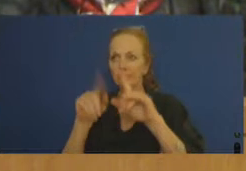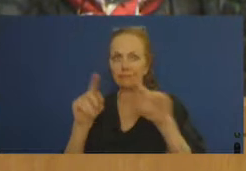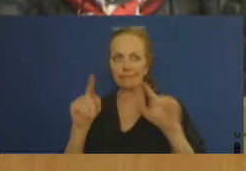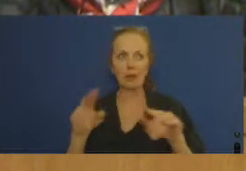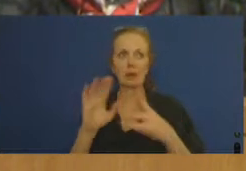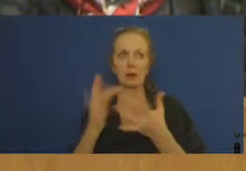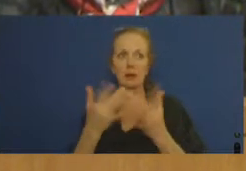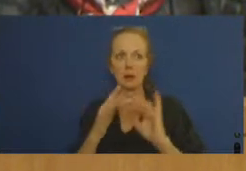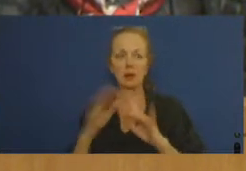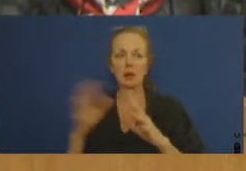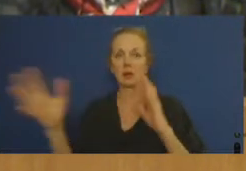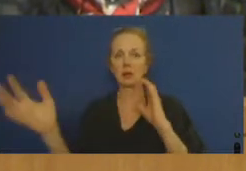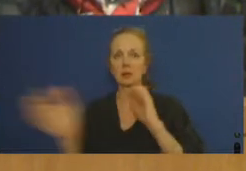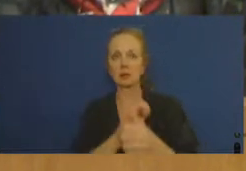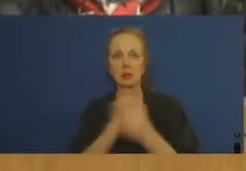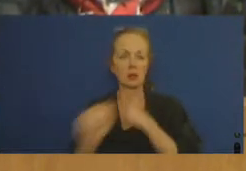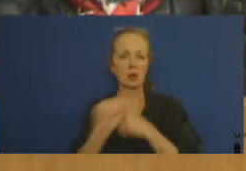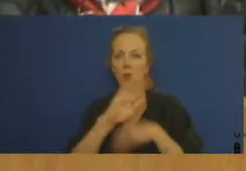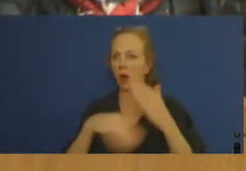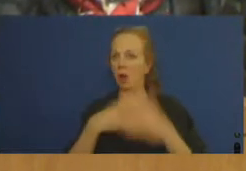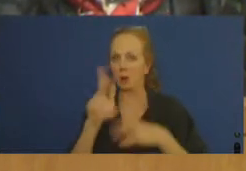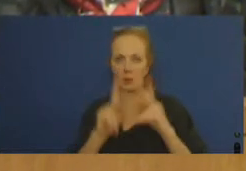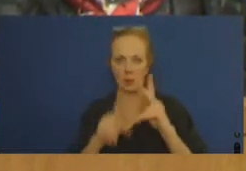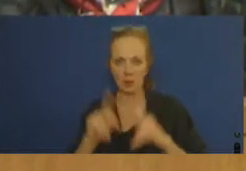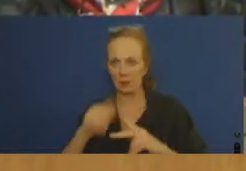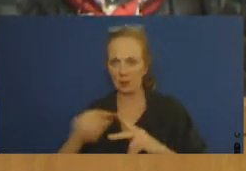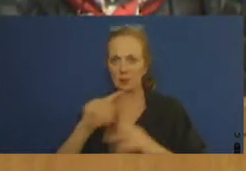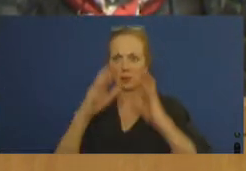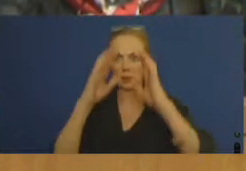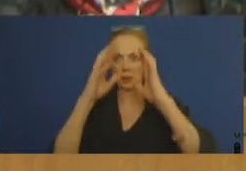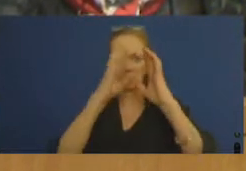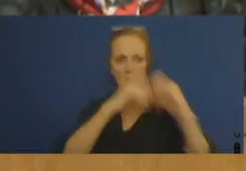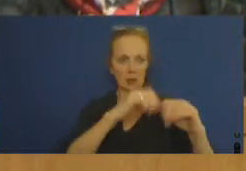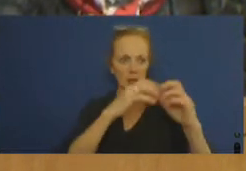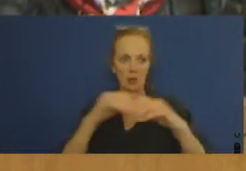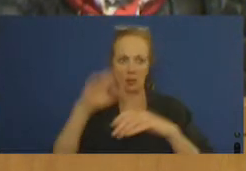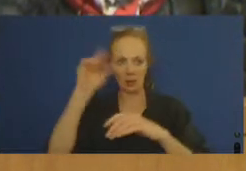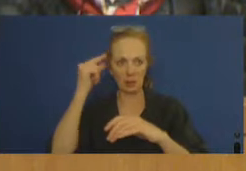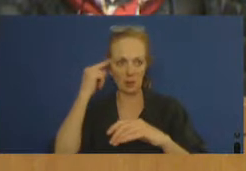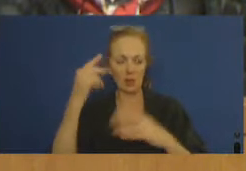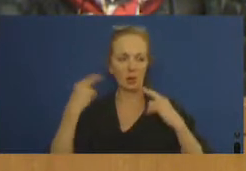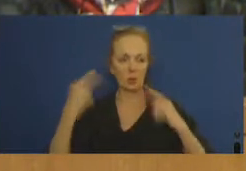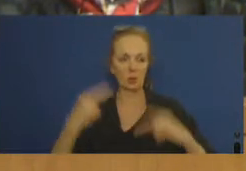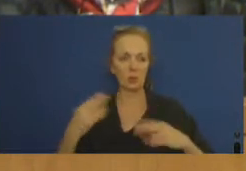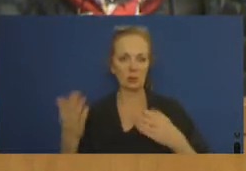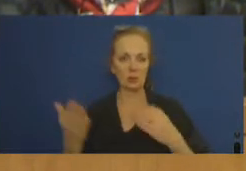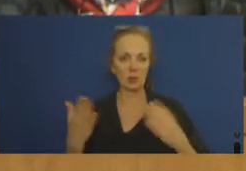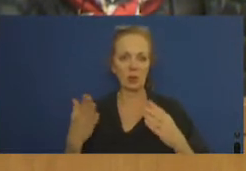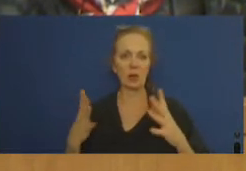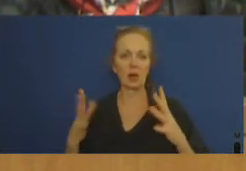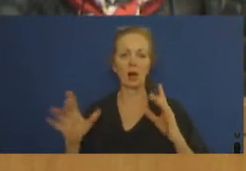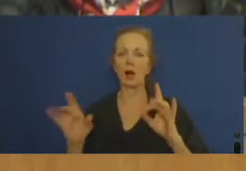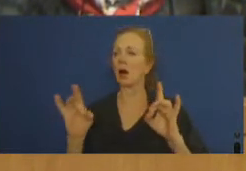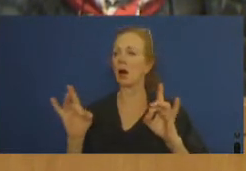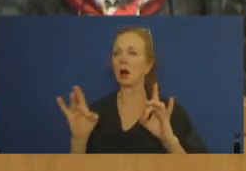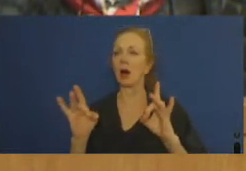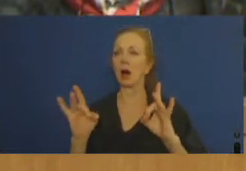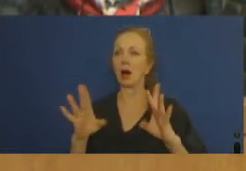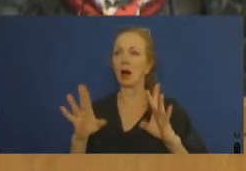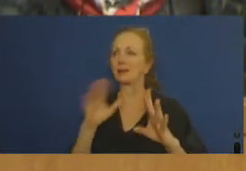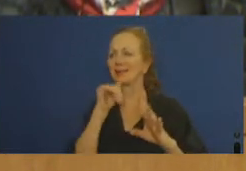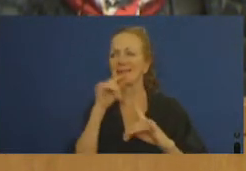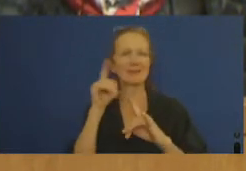destruction of all civilian structures of government and human services, massive and indiscriminate bombing